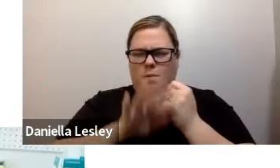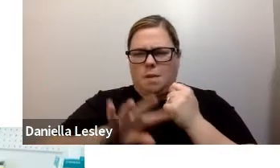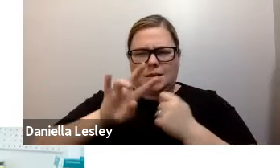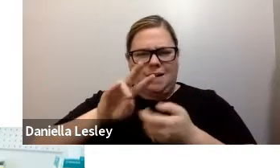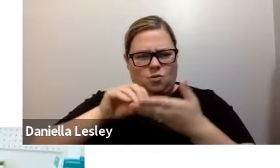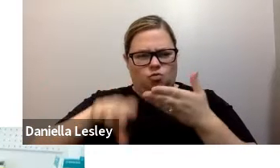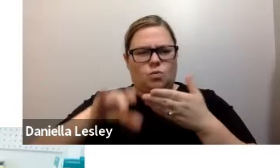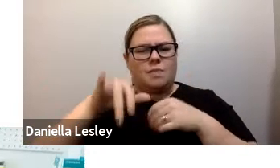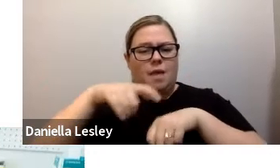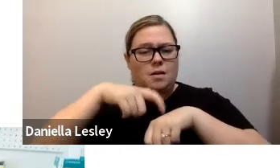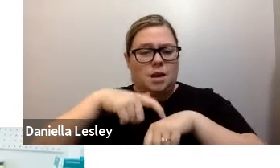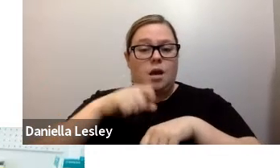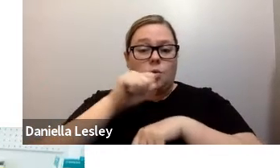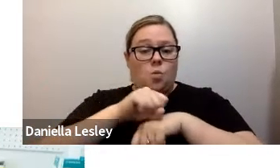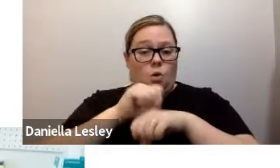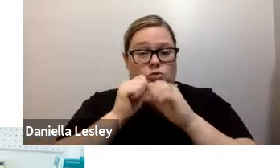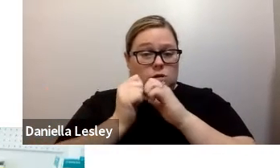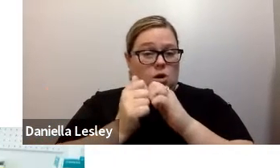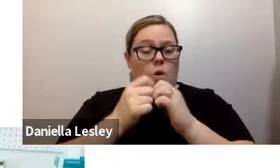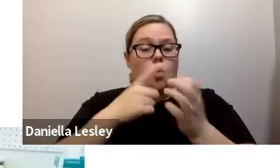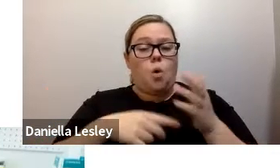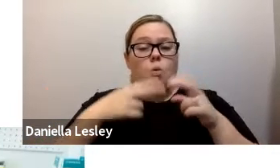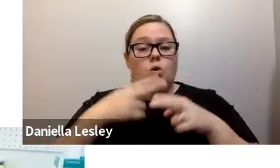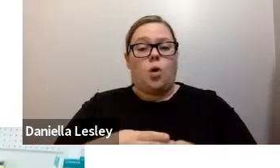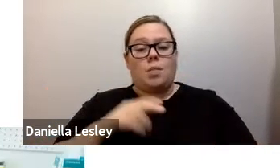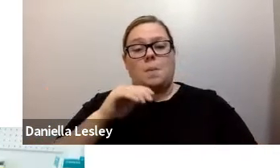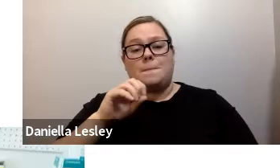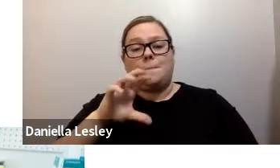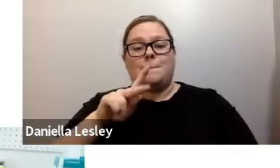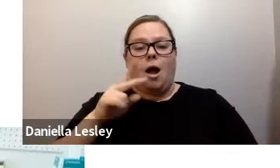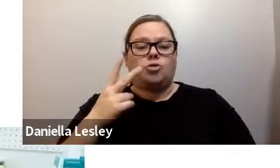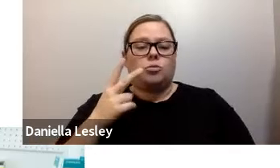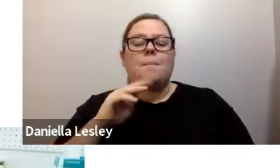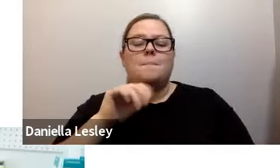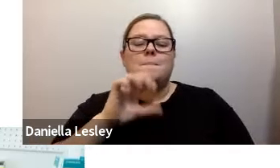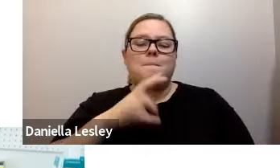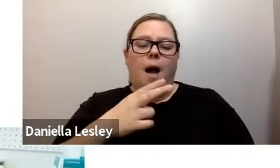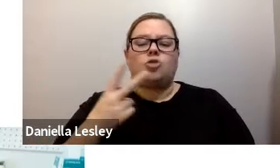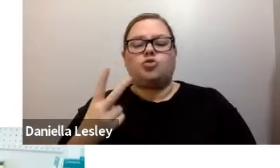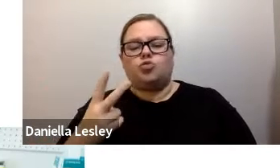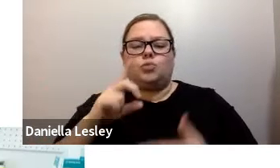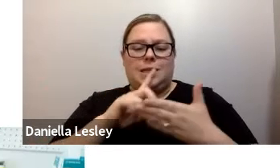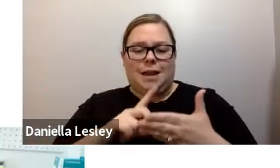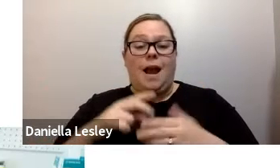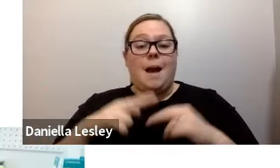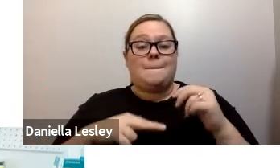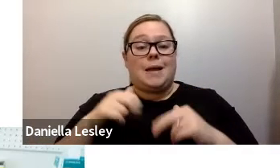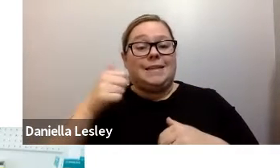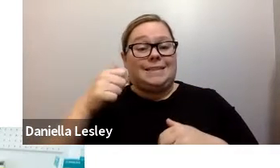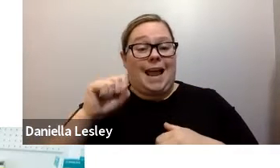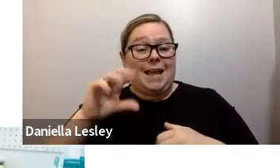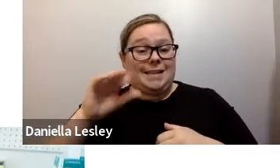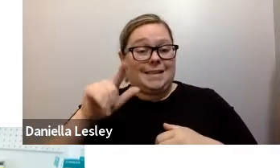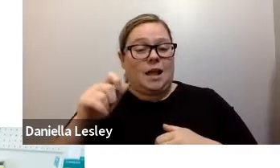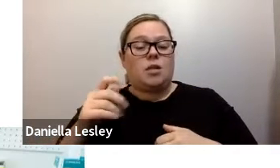the time work together on what we called the Mach 2 design. We built 10 scales and made them look